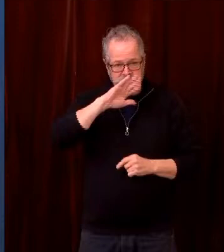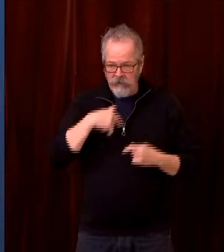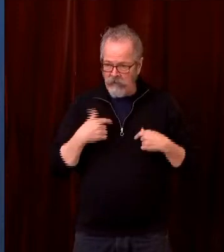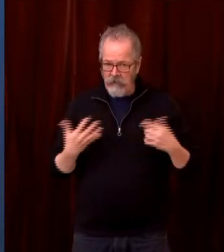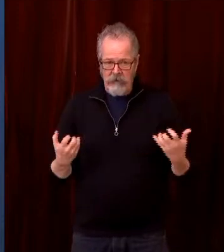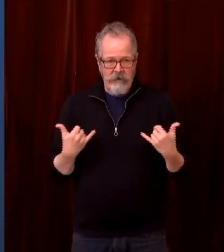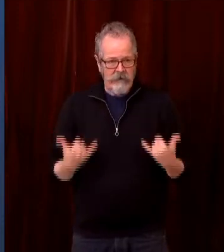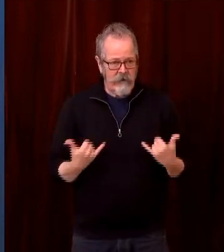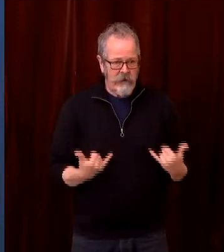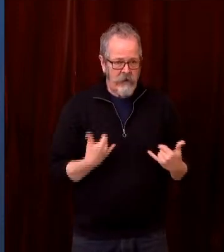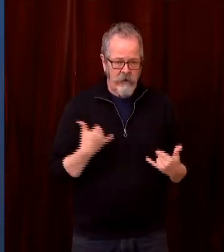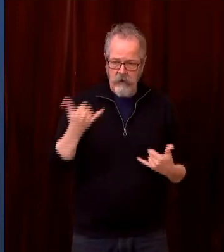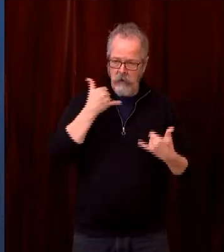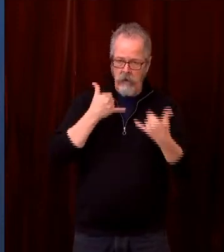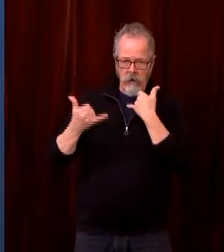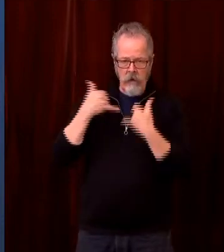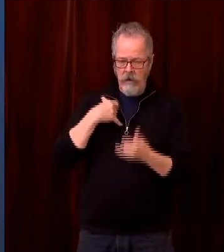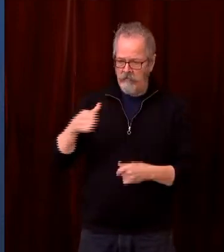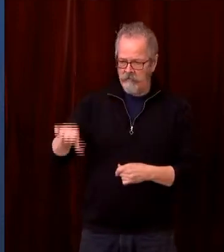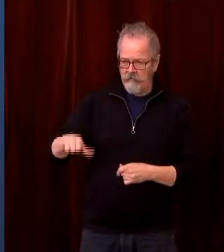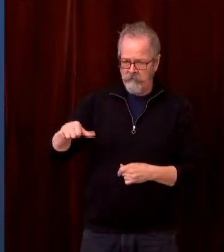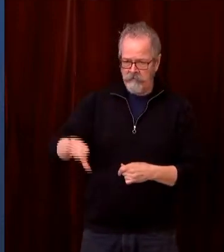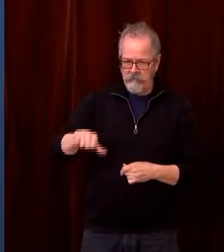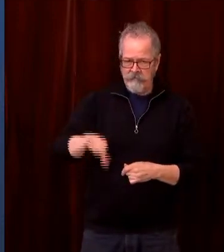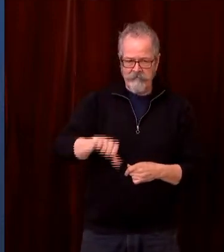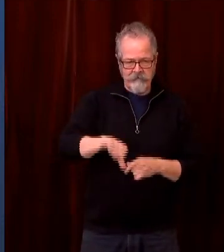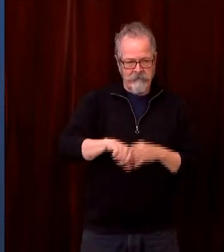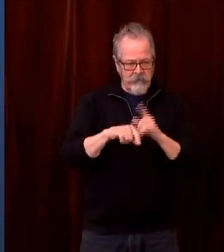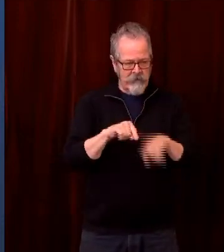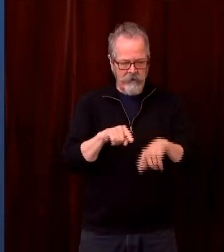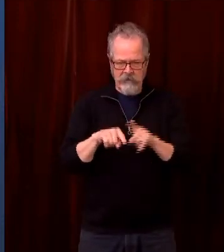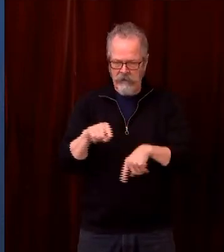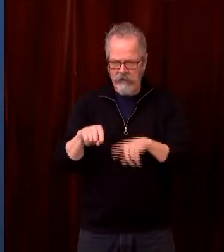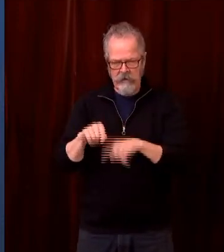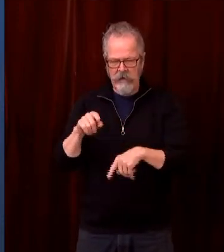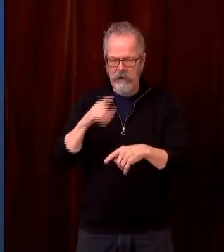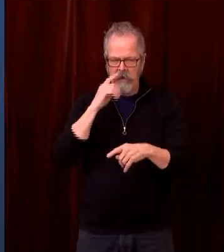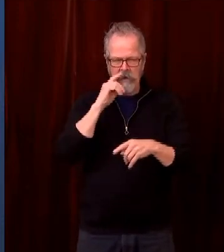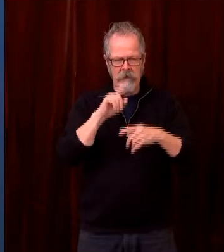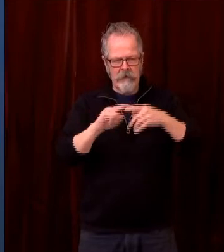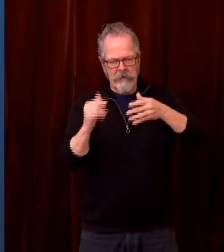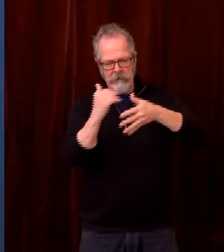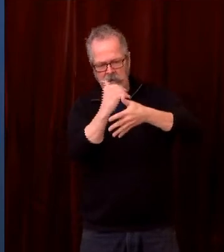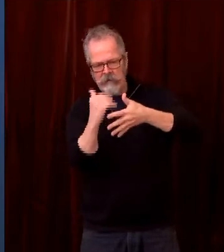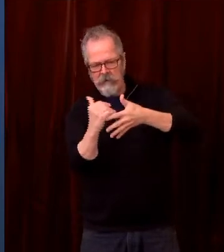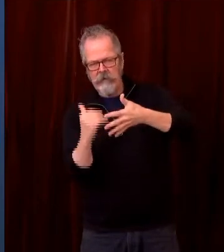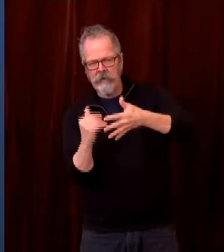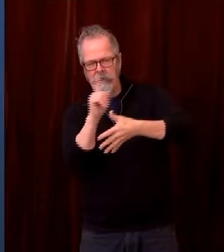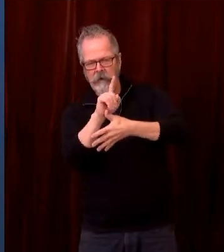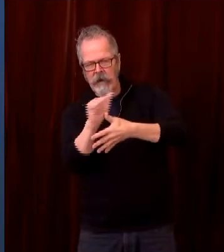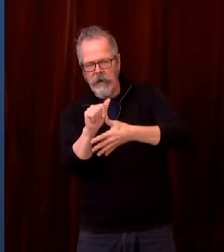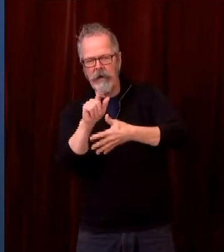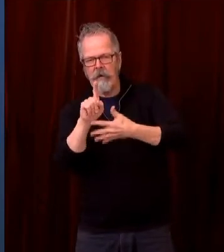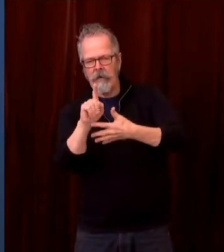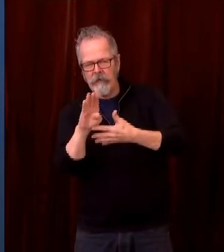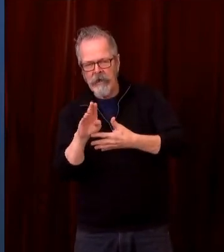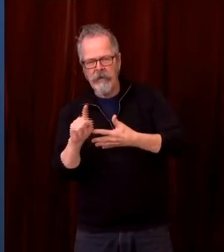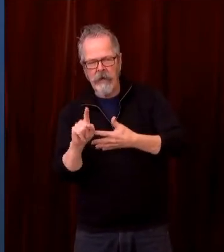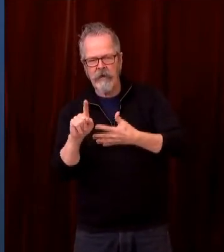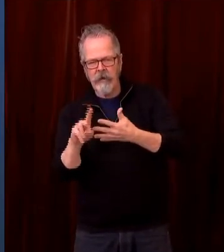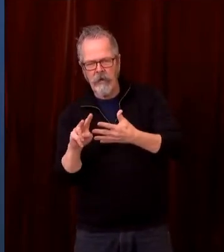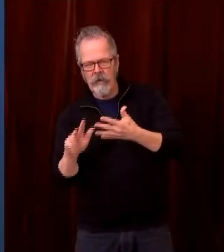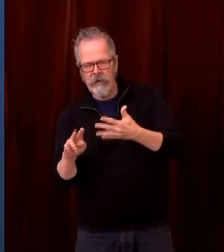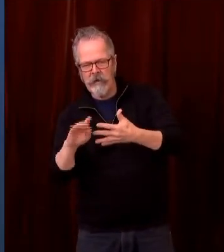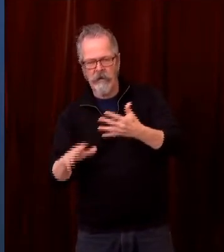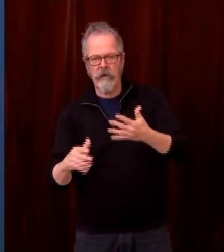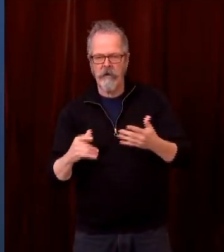know people everybody would like to be vaccinated before noon tomorrow. I do want to say though, while we're